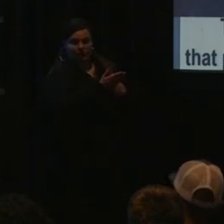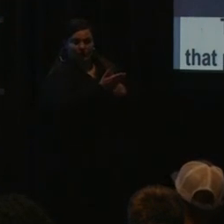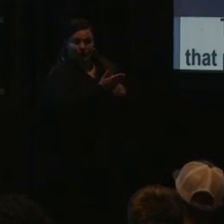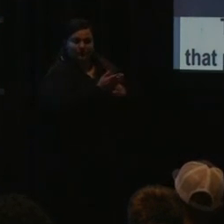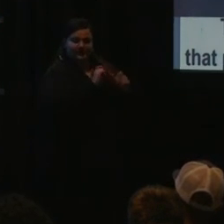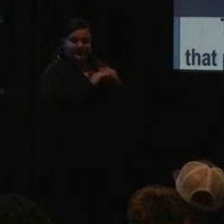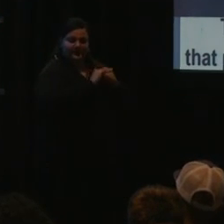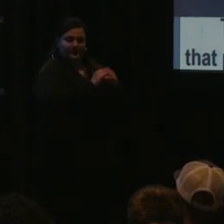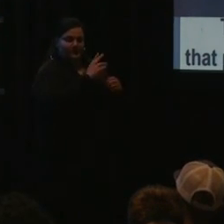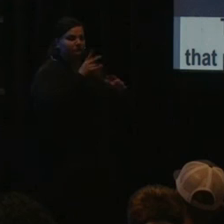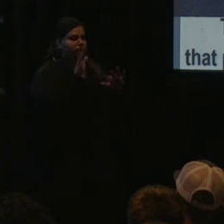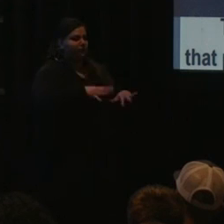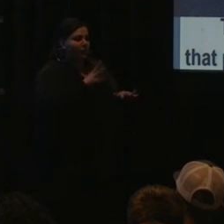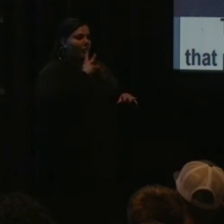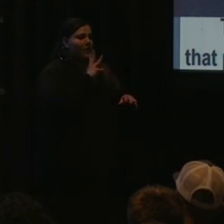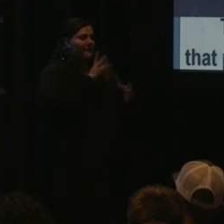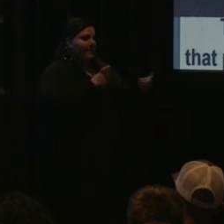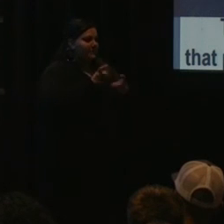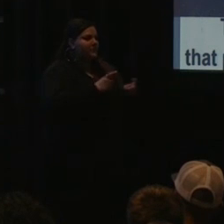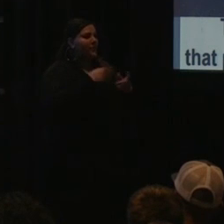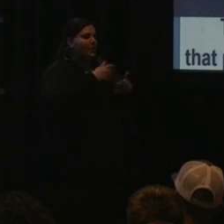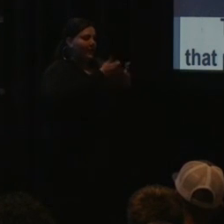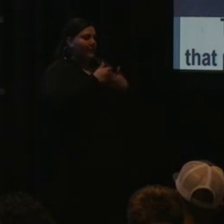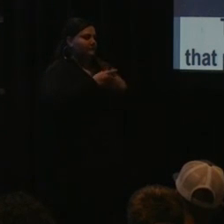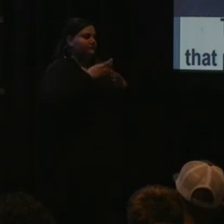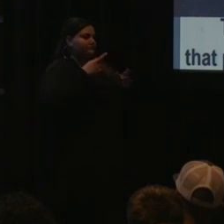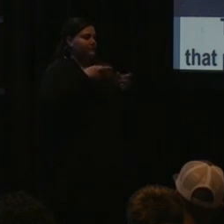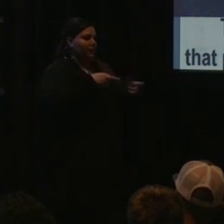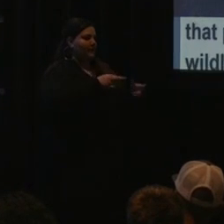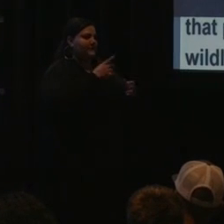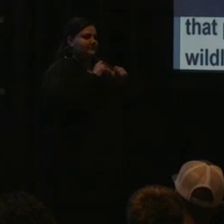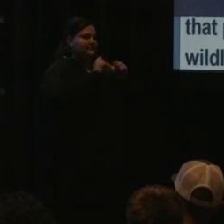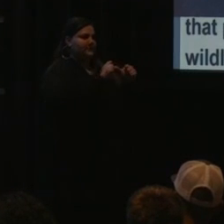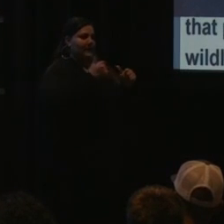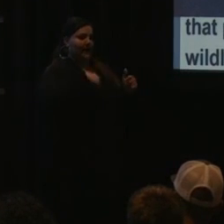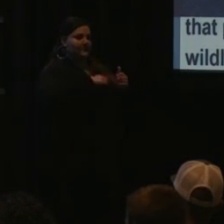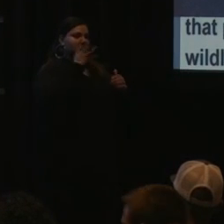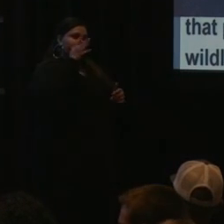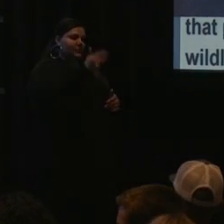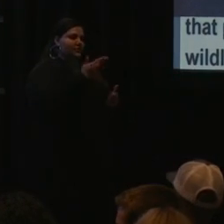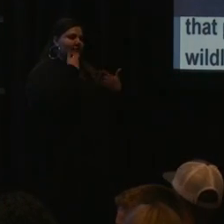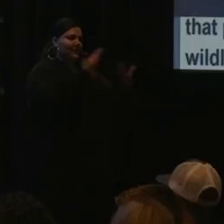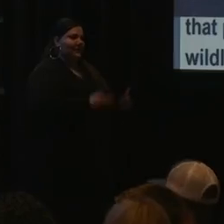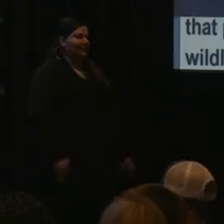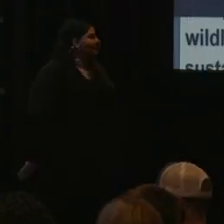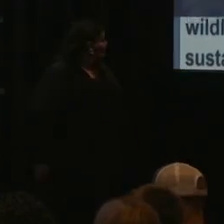benefits, so that our river can continue to sustain us long into the future. Thank you.